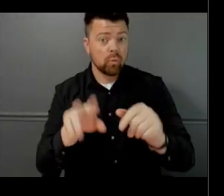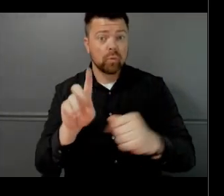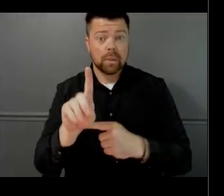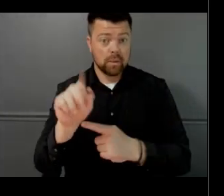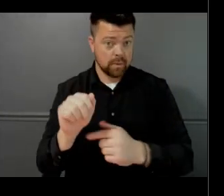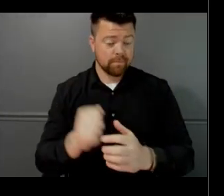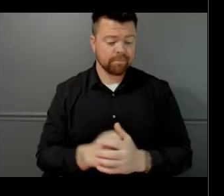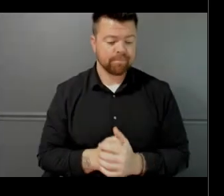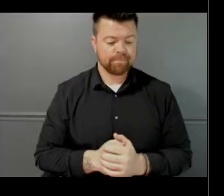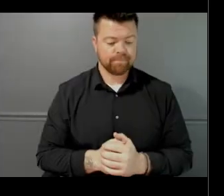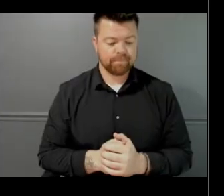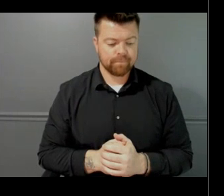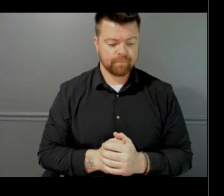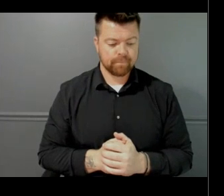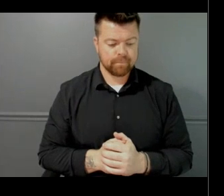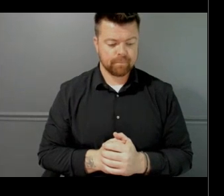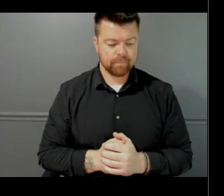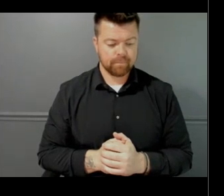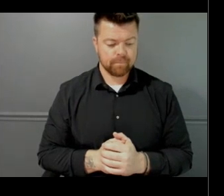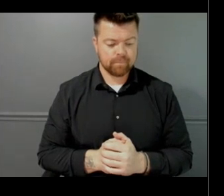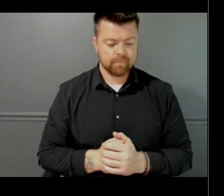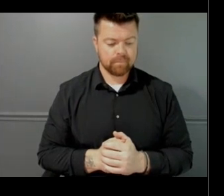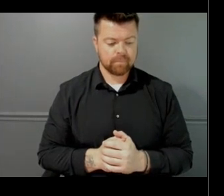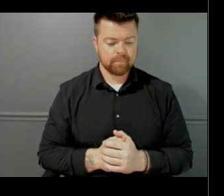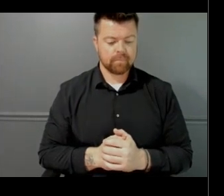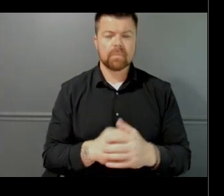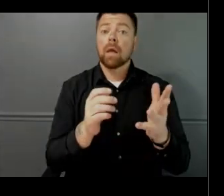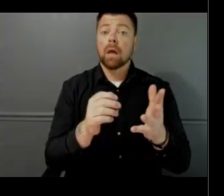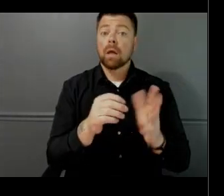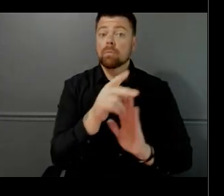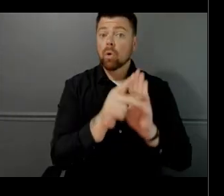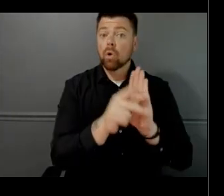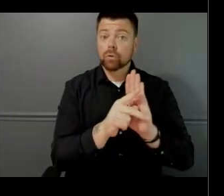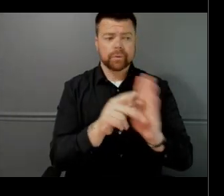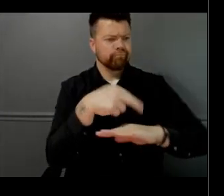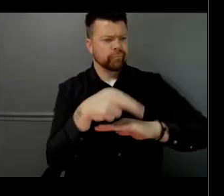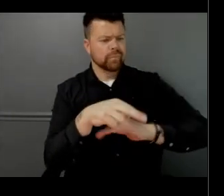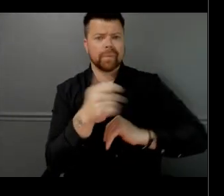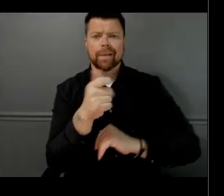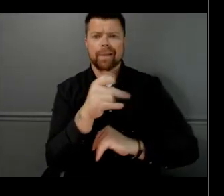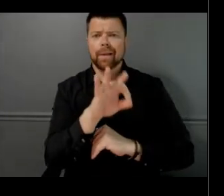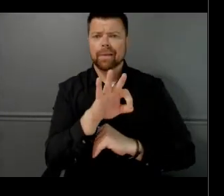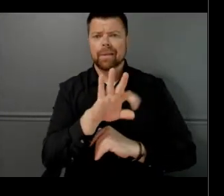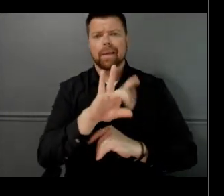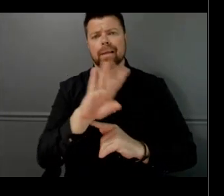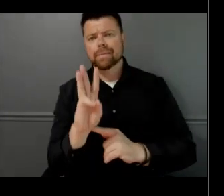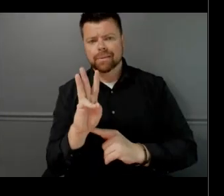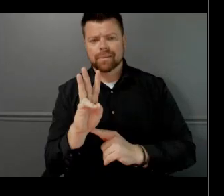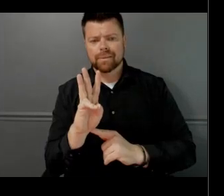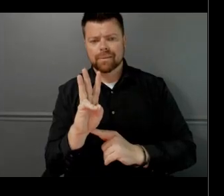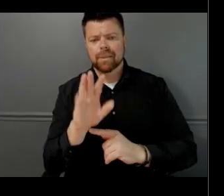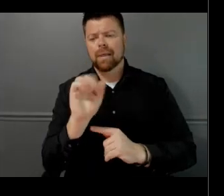disabilities. The guidelines reference the 1986 ANSI